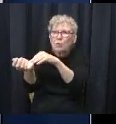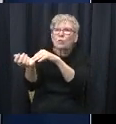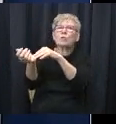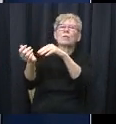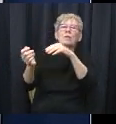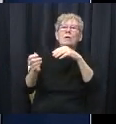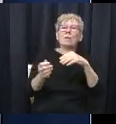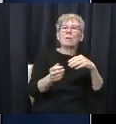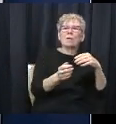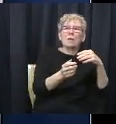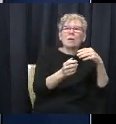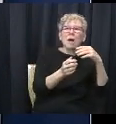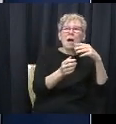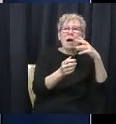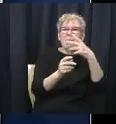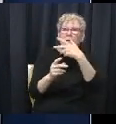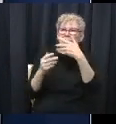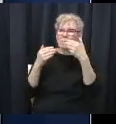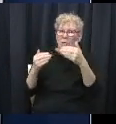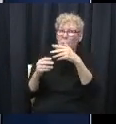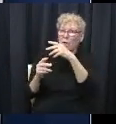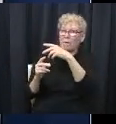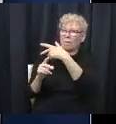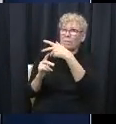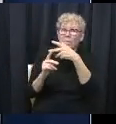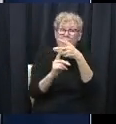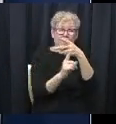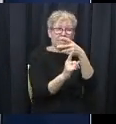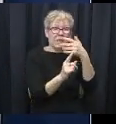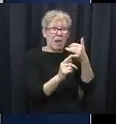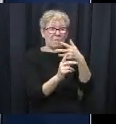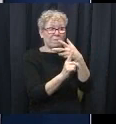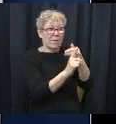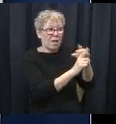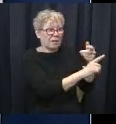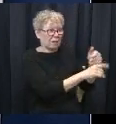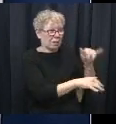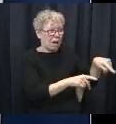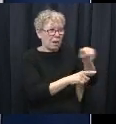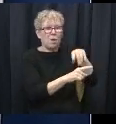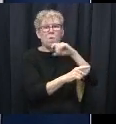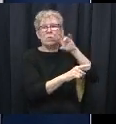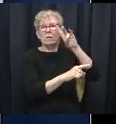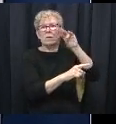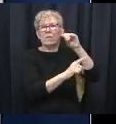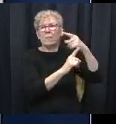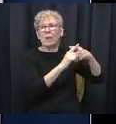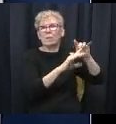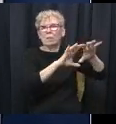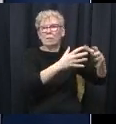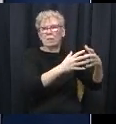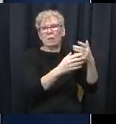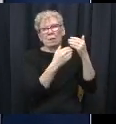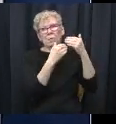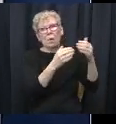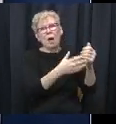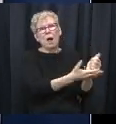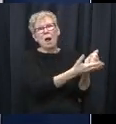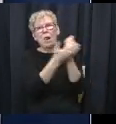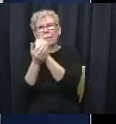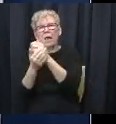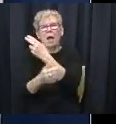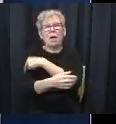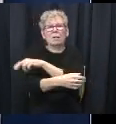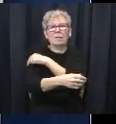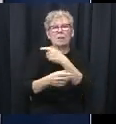represent about 40%, just over 40% of all the hospitalizations to COVID in the state. But just as each county